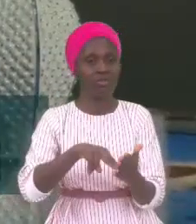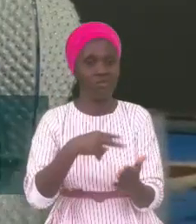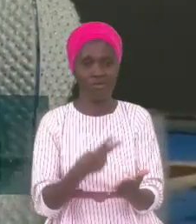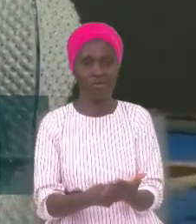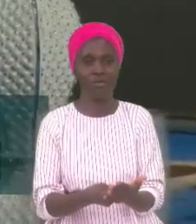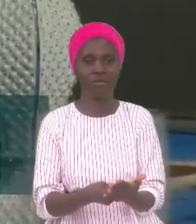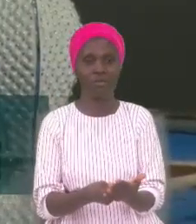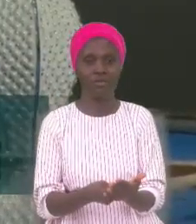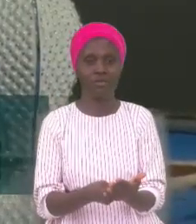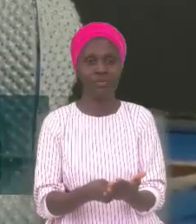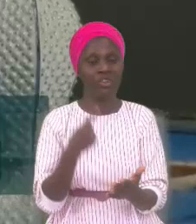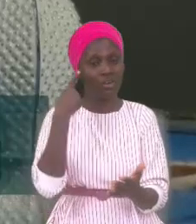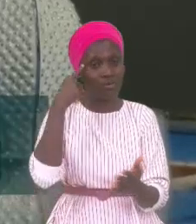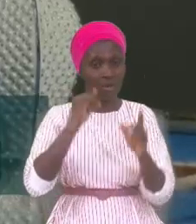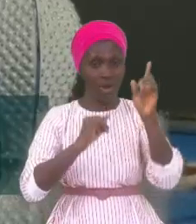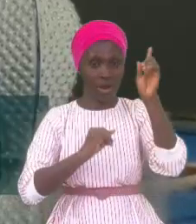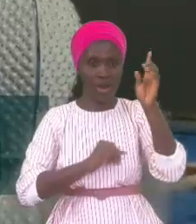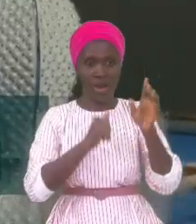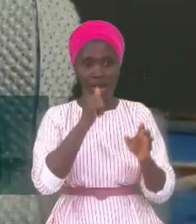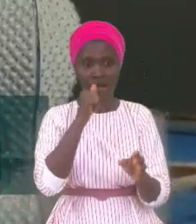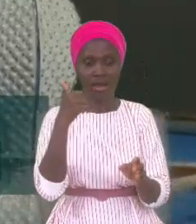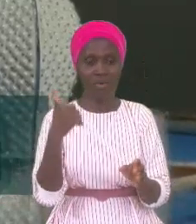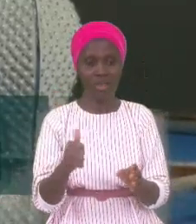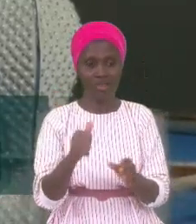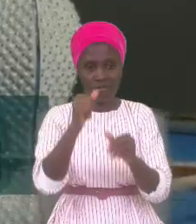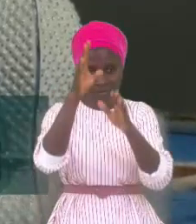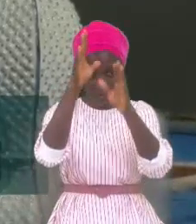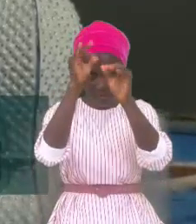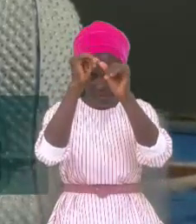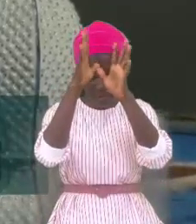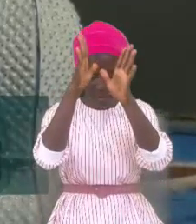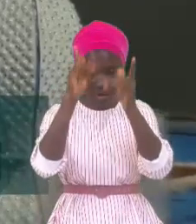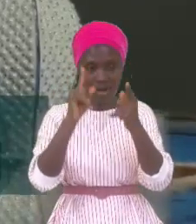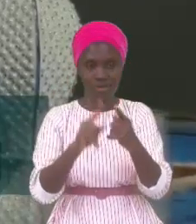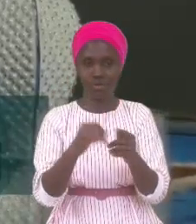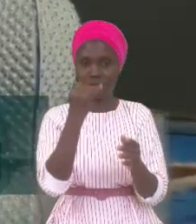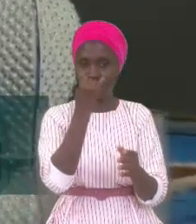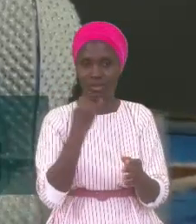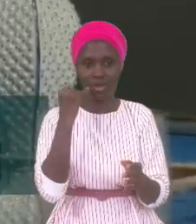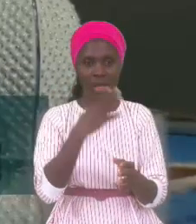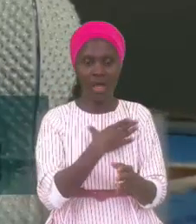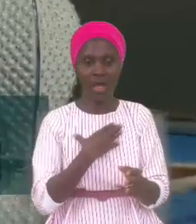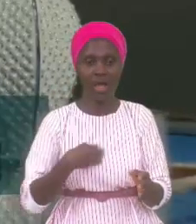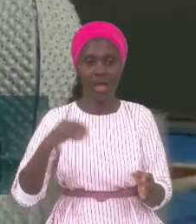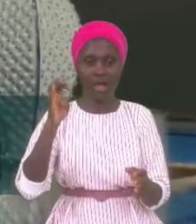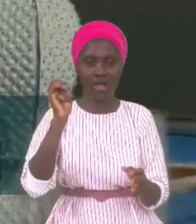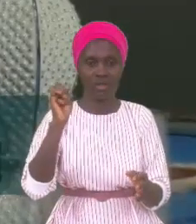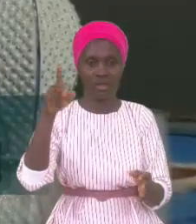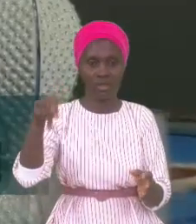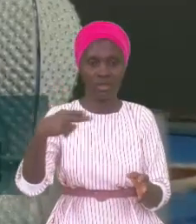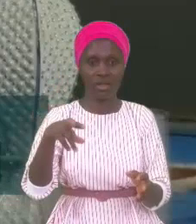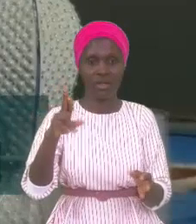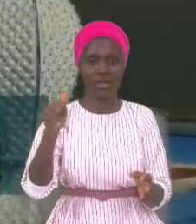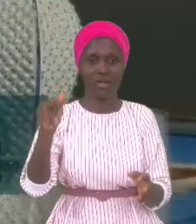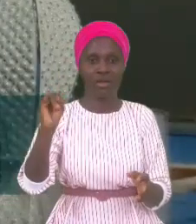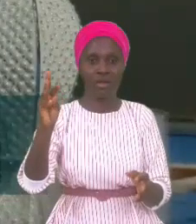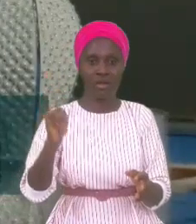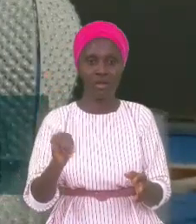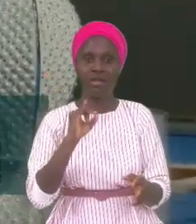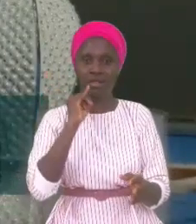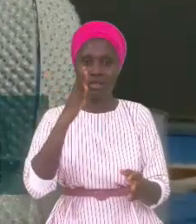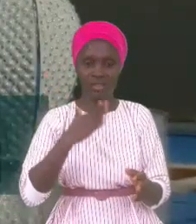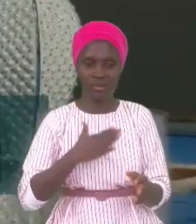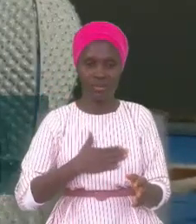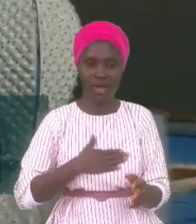stumble. For I am a father to Israel, and Ephraim